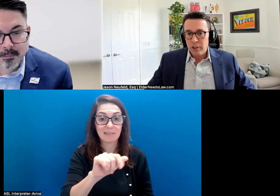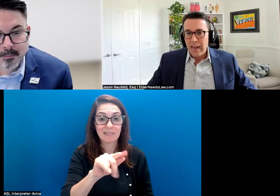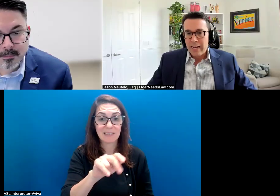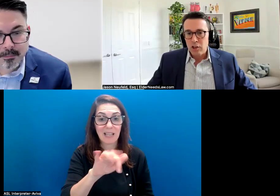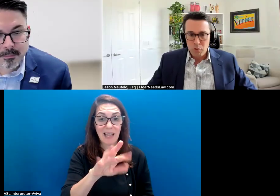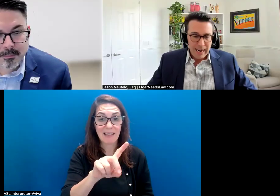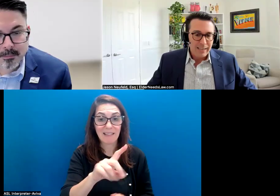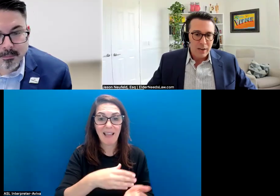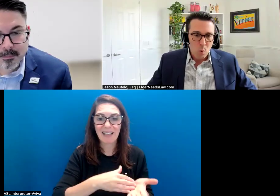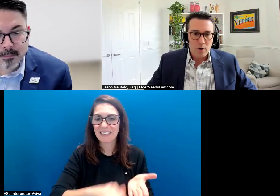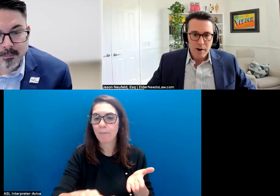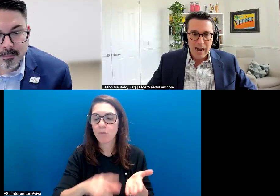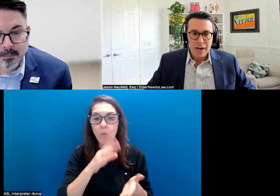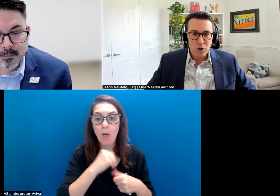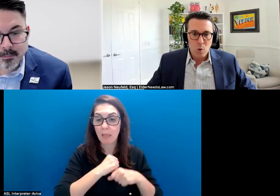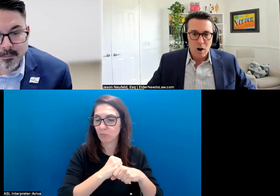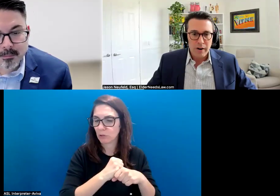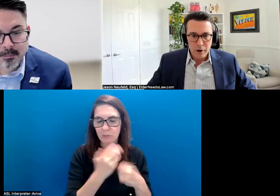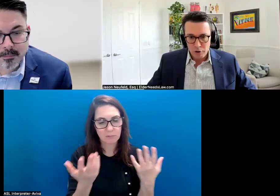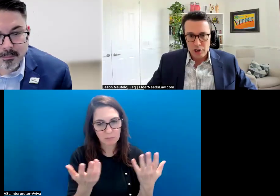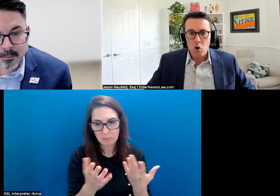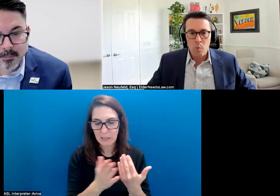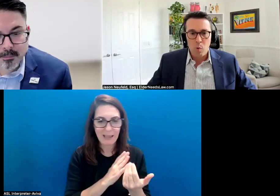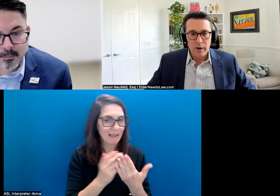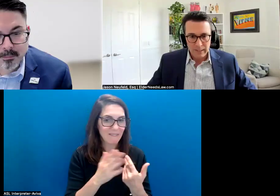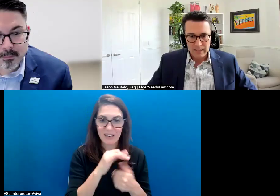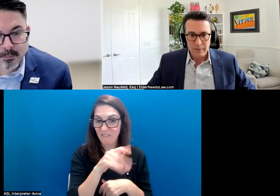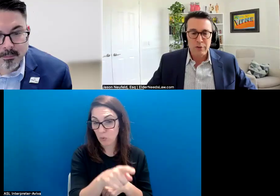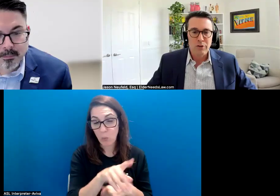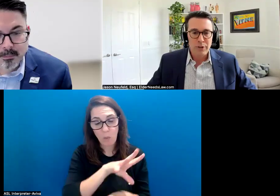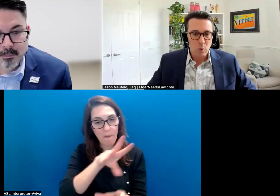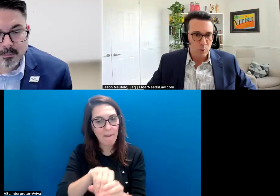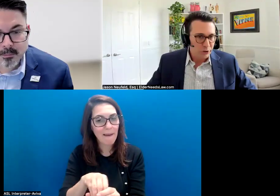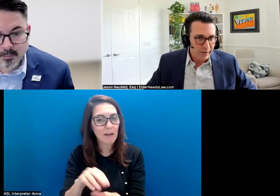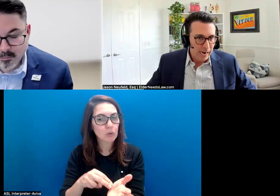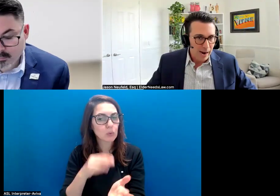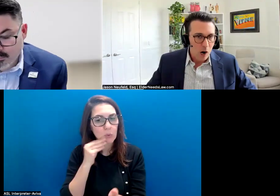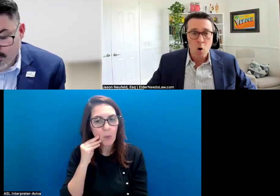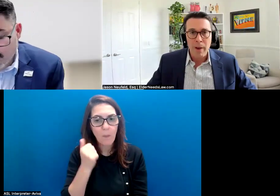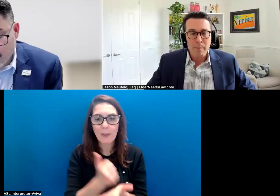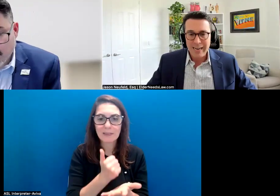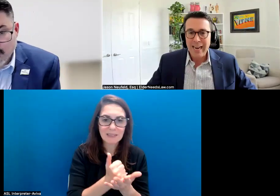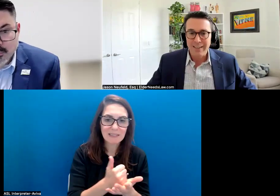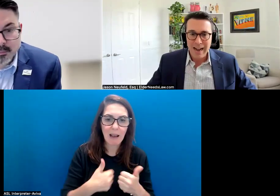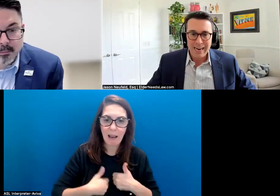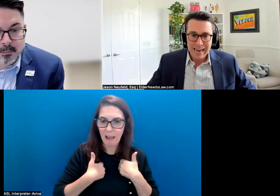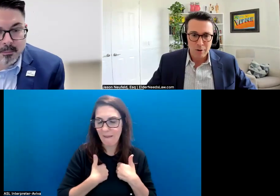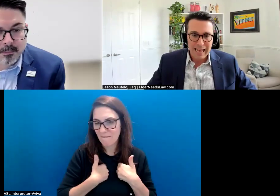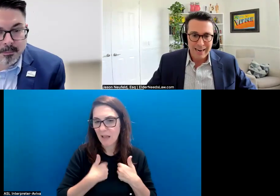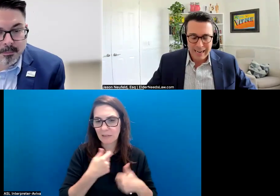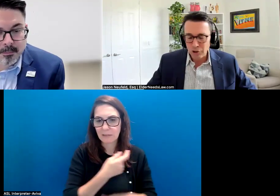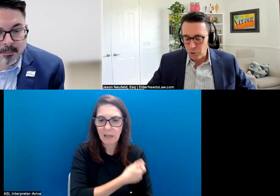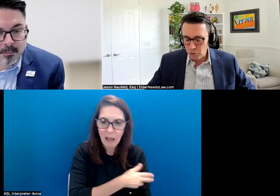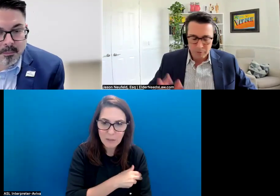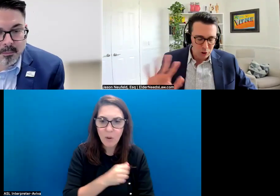your homestead is protected whether or not you are in a nursing home or an assisted living facility or receiving care at home. And Medicaid's not going to count